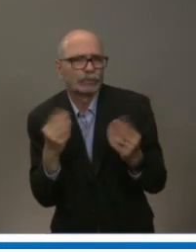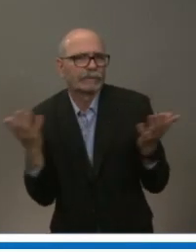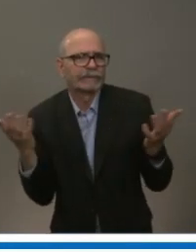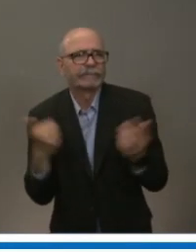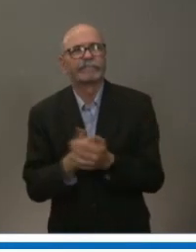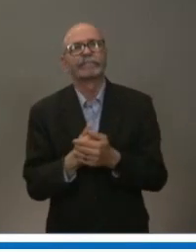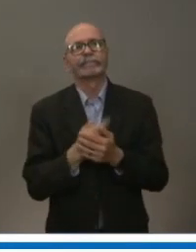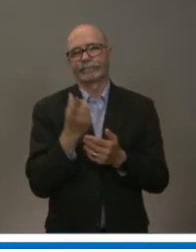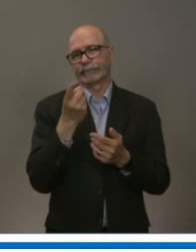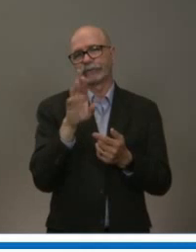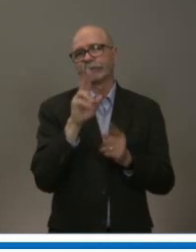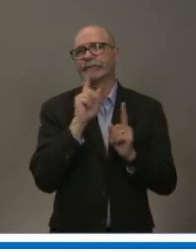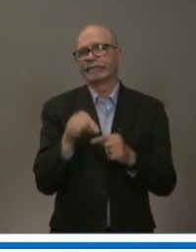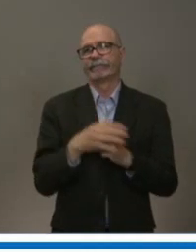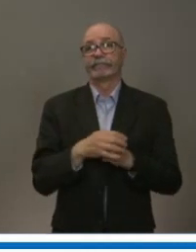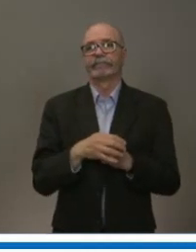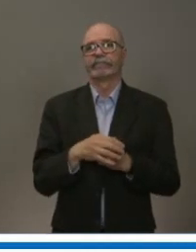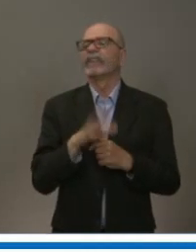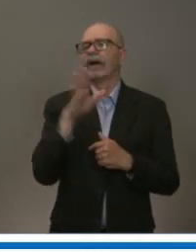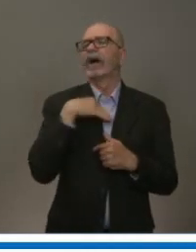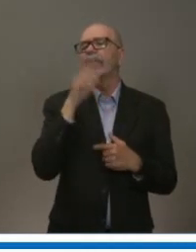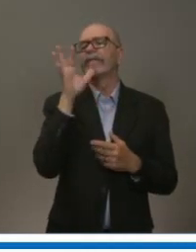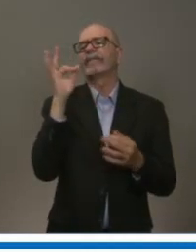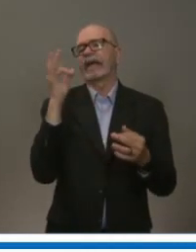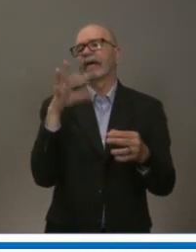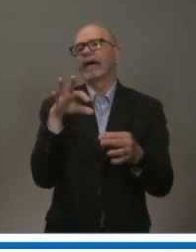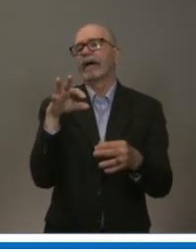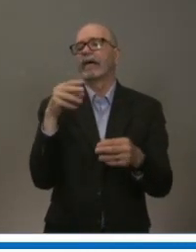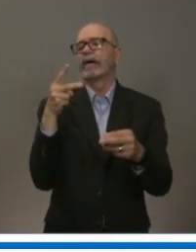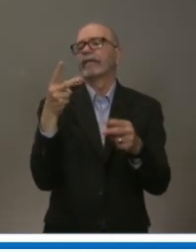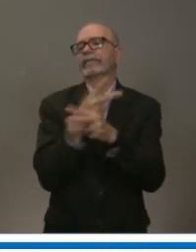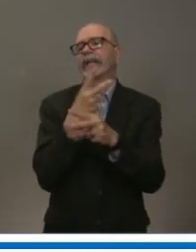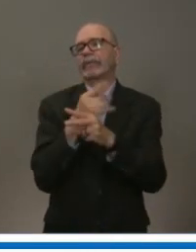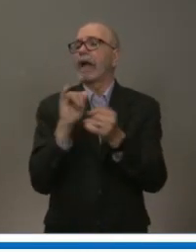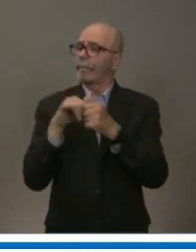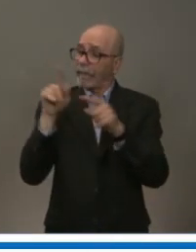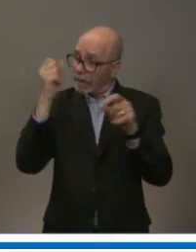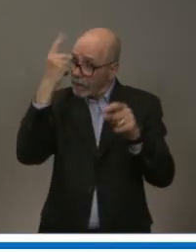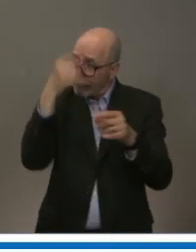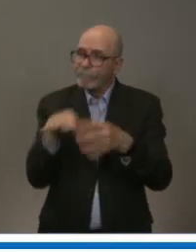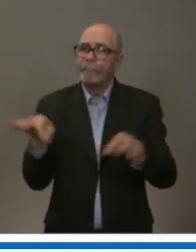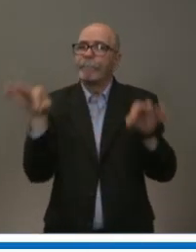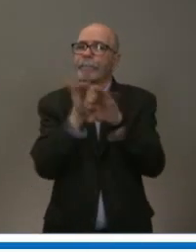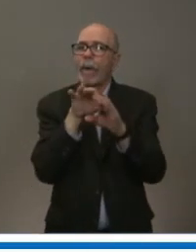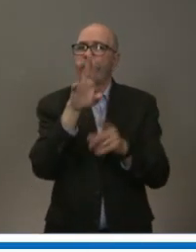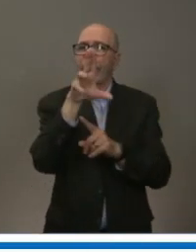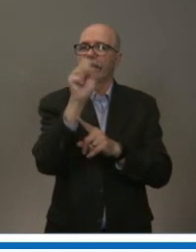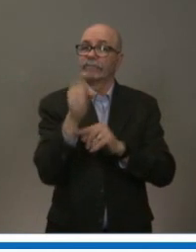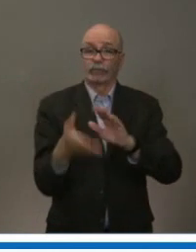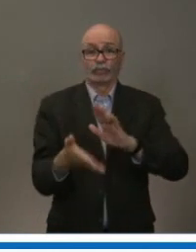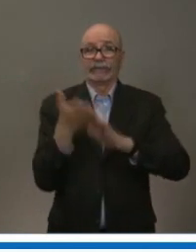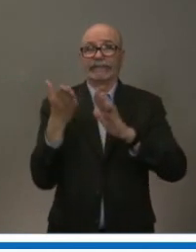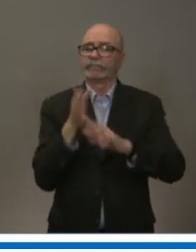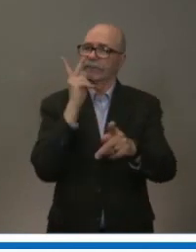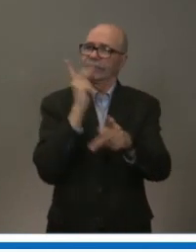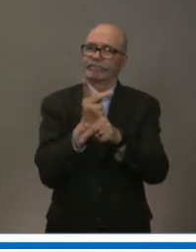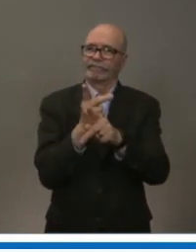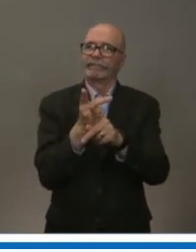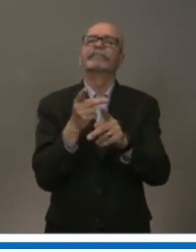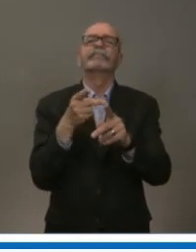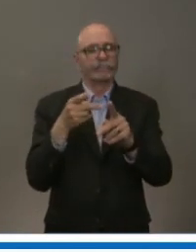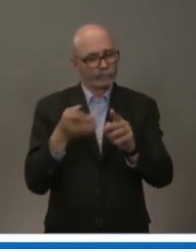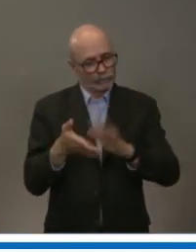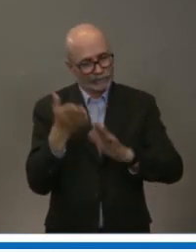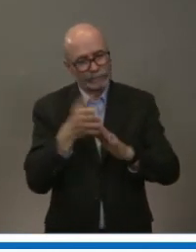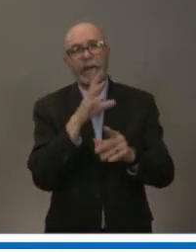to find a way that transit can be maintained as an essential service. If there's things we need to do to enhance that safety, where we can look at